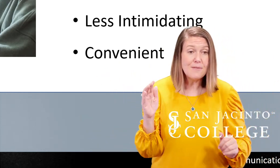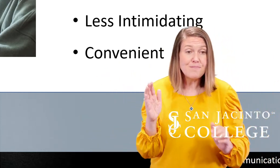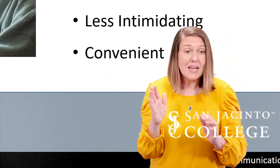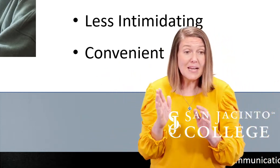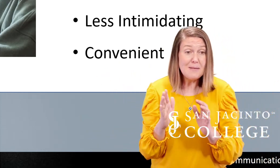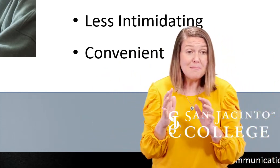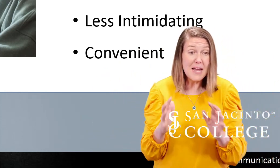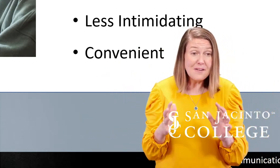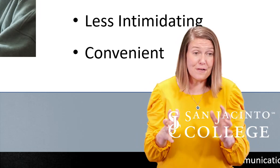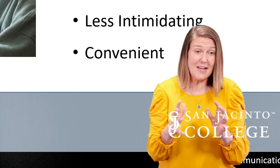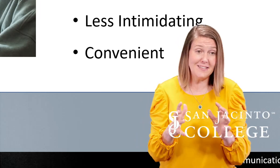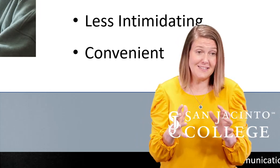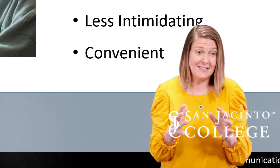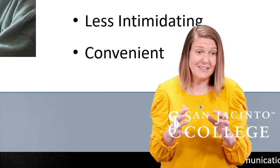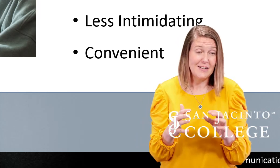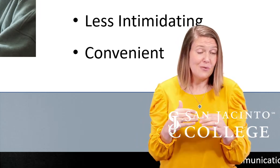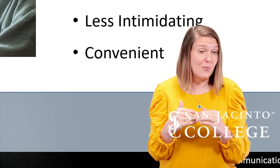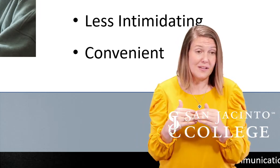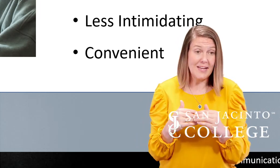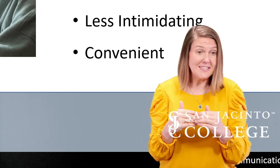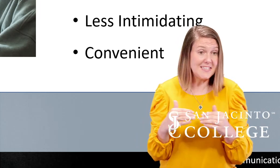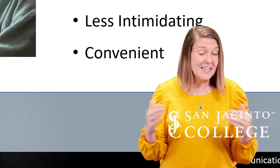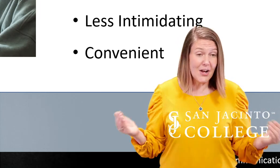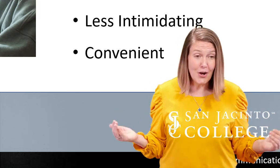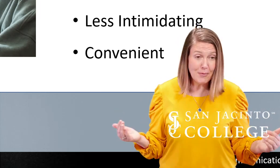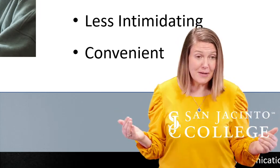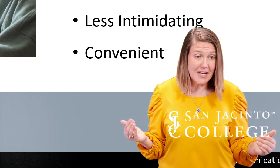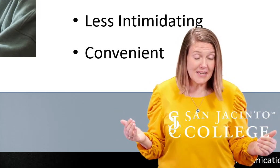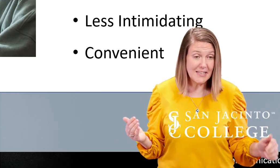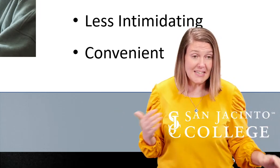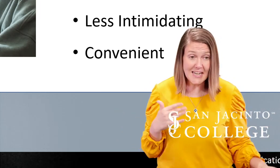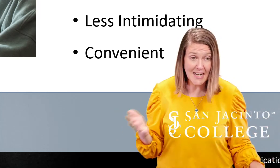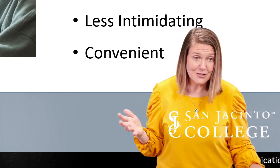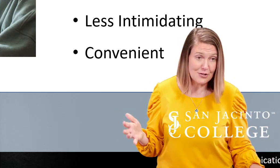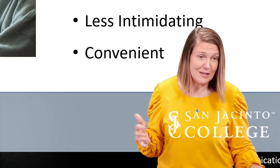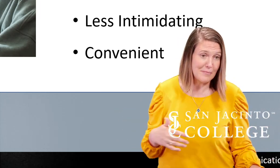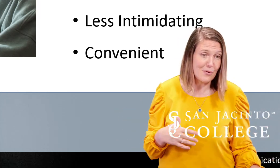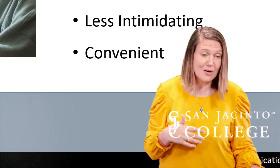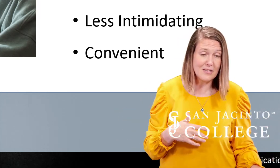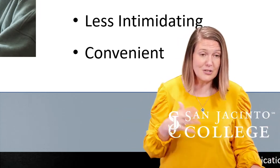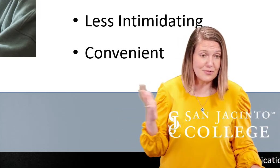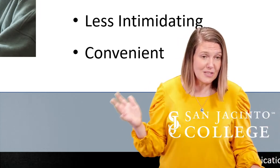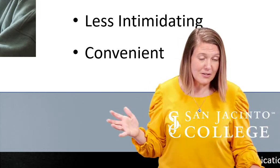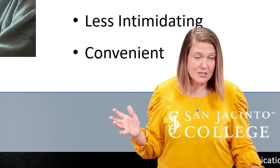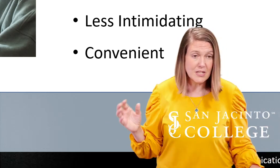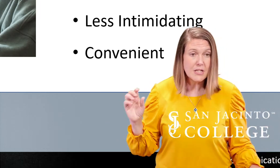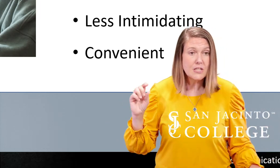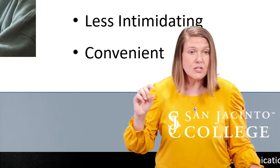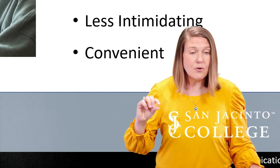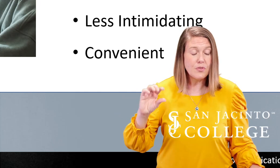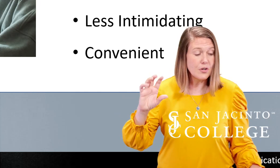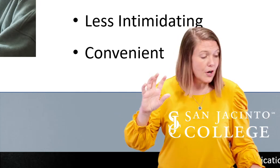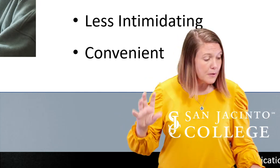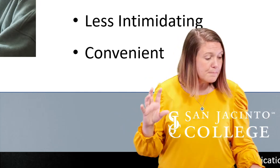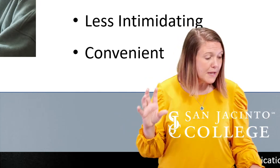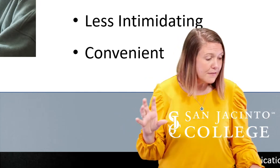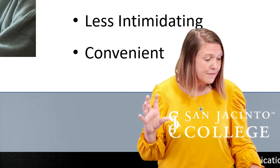can make friends while I sit at home and eat ice cream or Doritos.